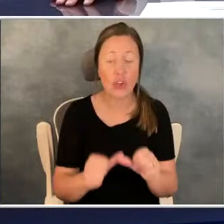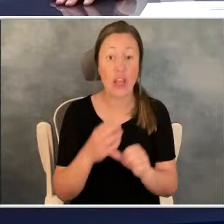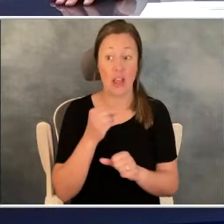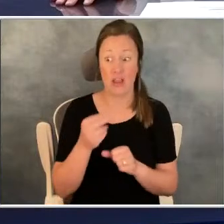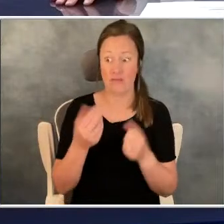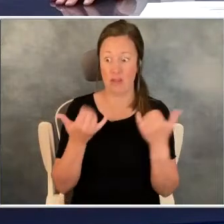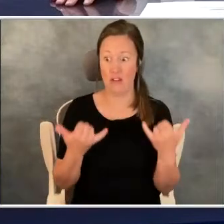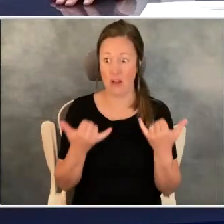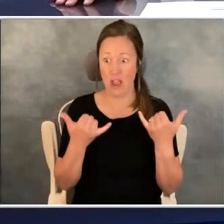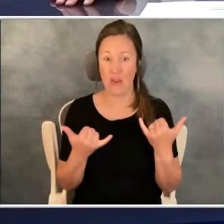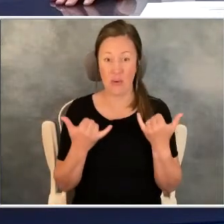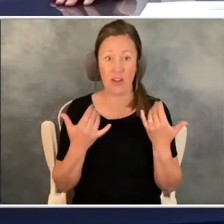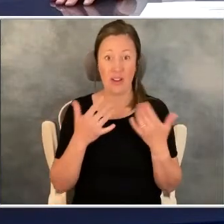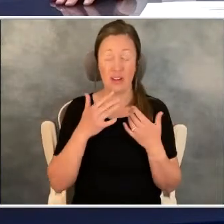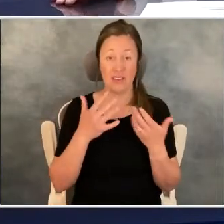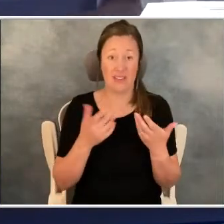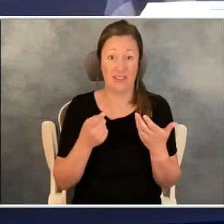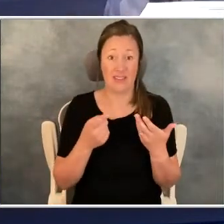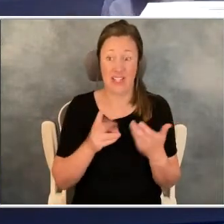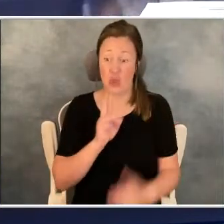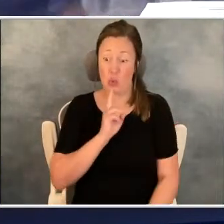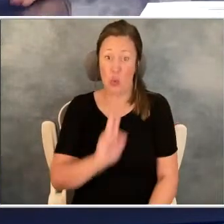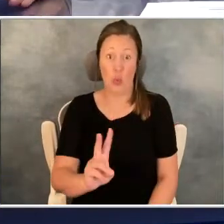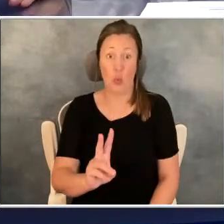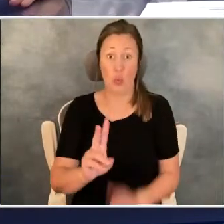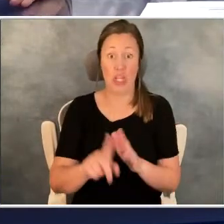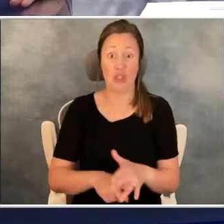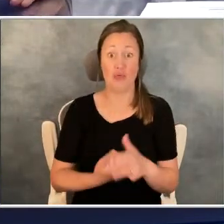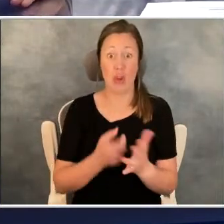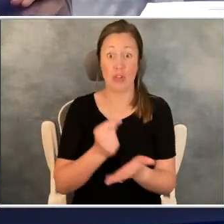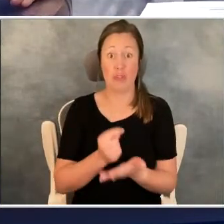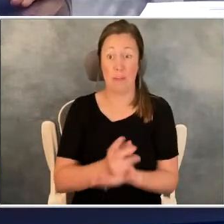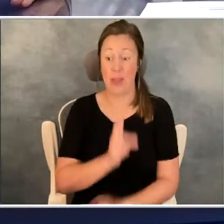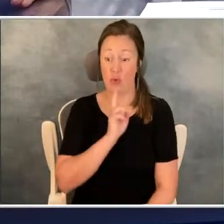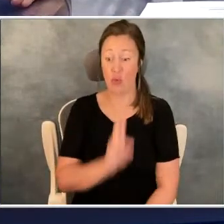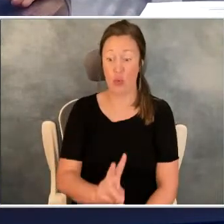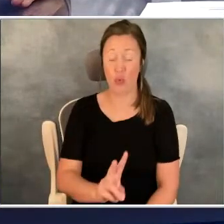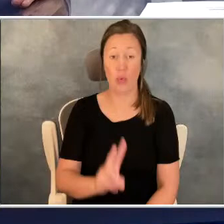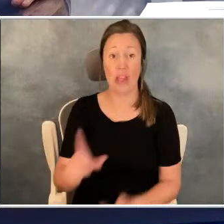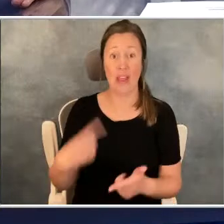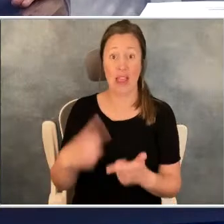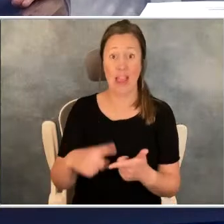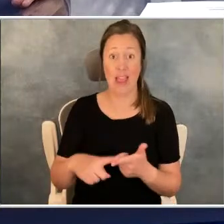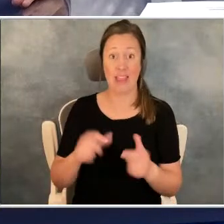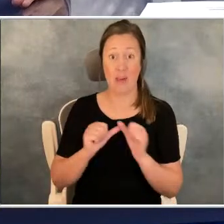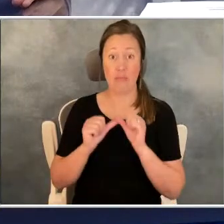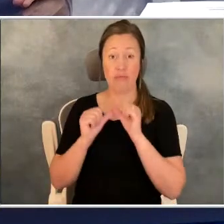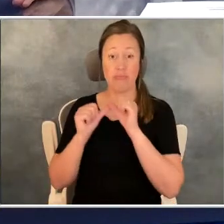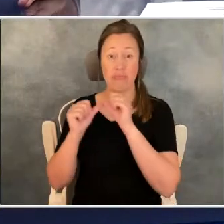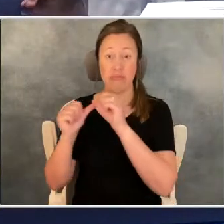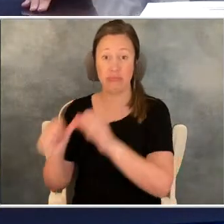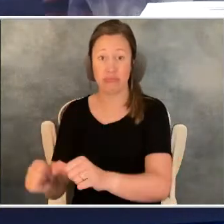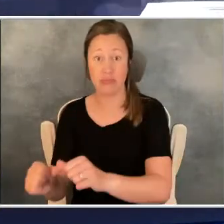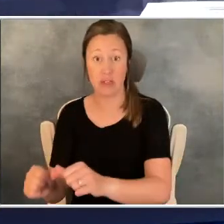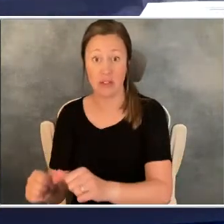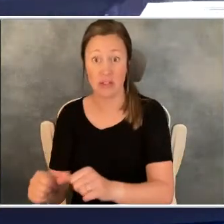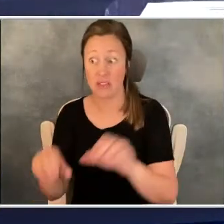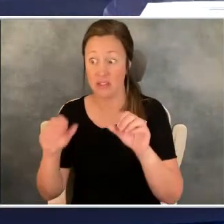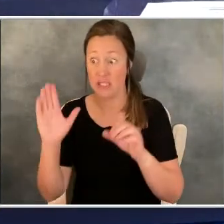kids are getting it at 2 years old. They have to be on it for and now they look like they could have a very normal life expectancy, which